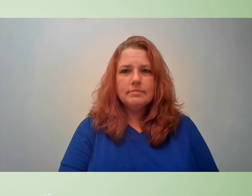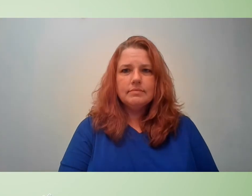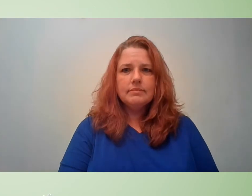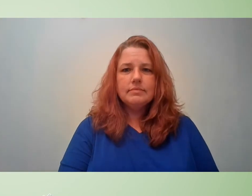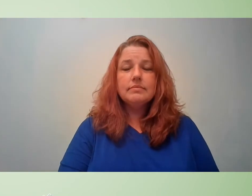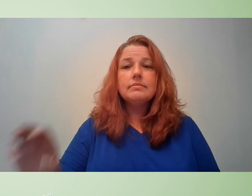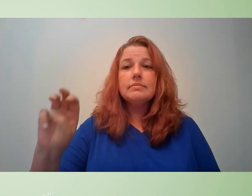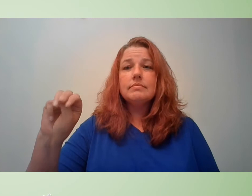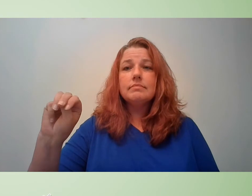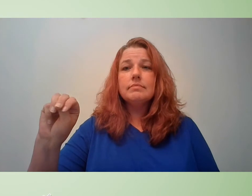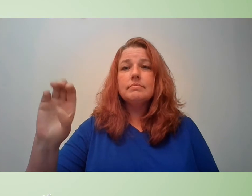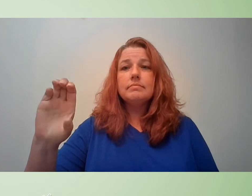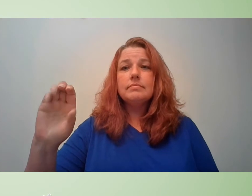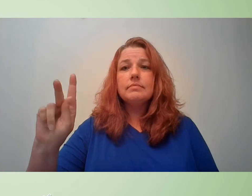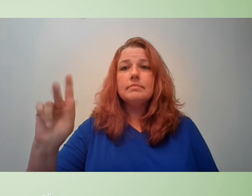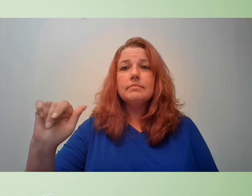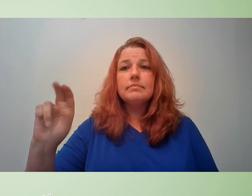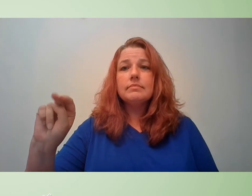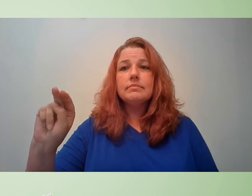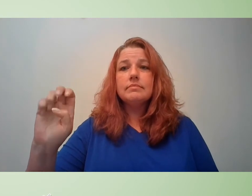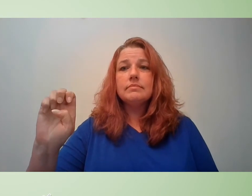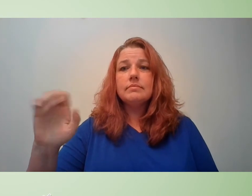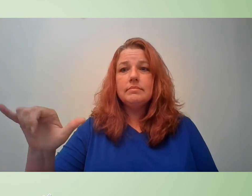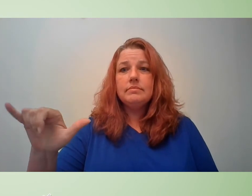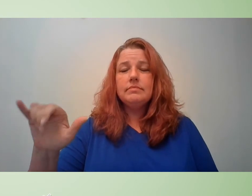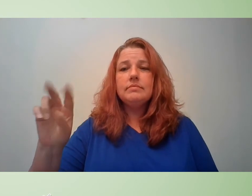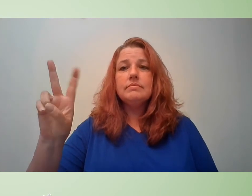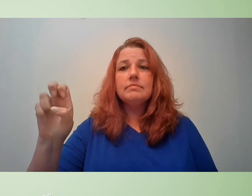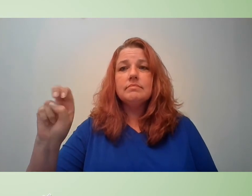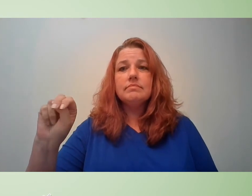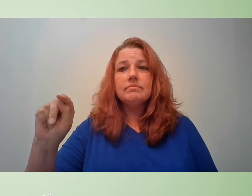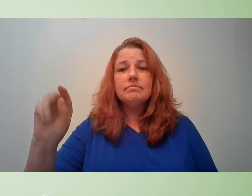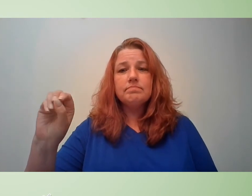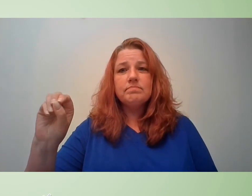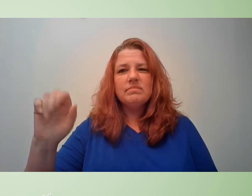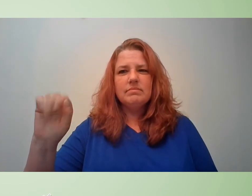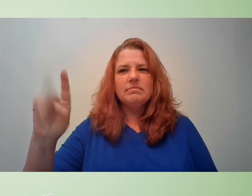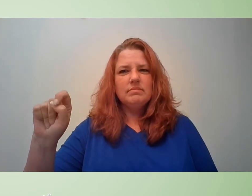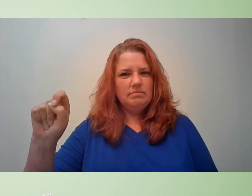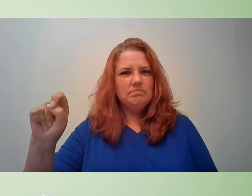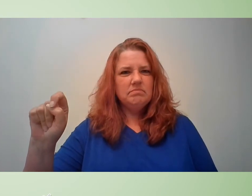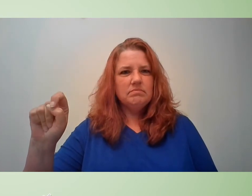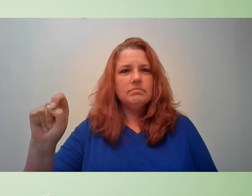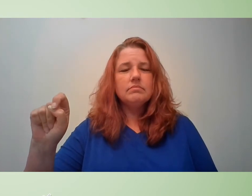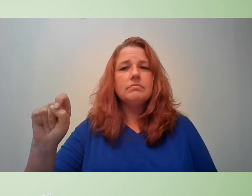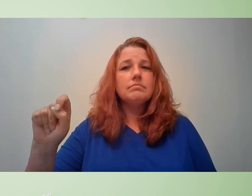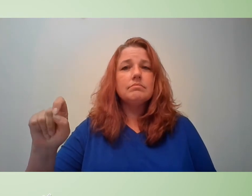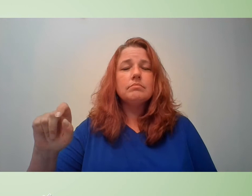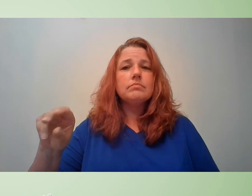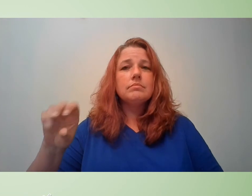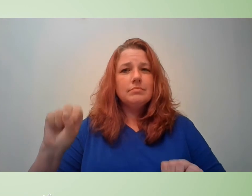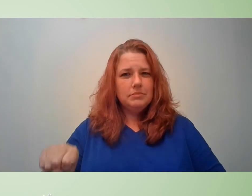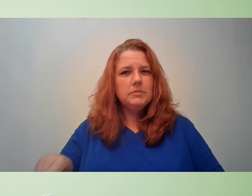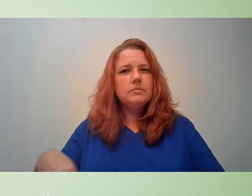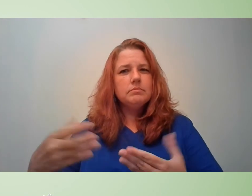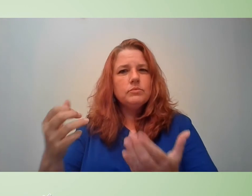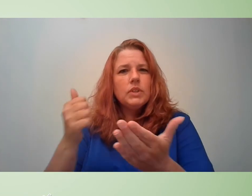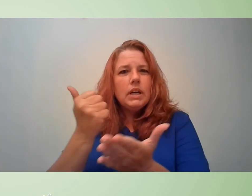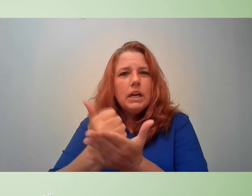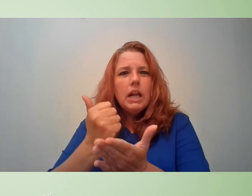The McKinney-Vento Act can help with providing supplies, food, school uniforms, and